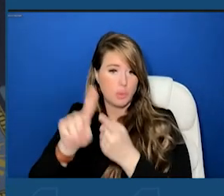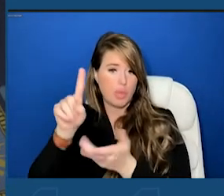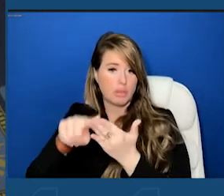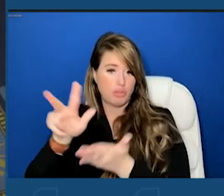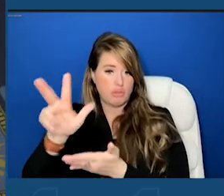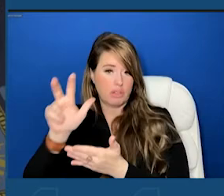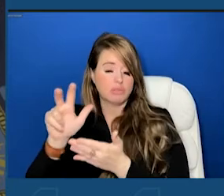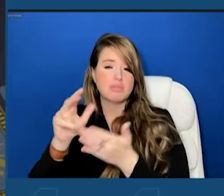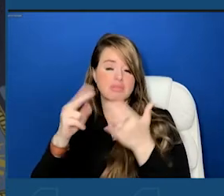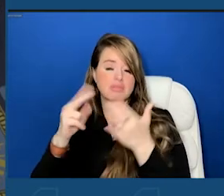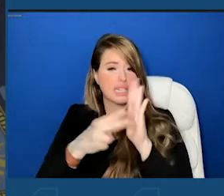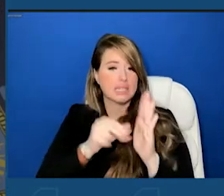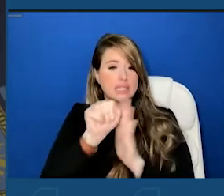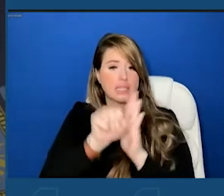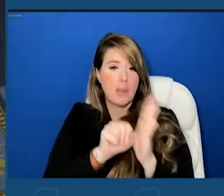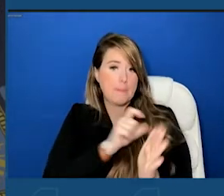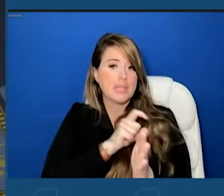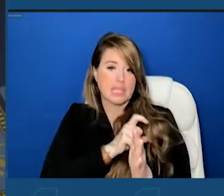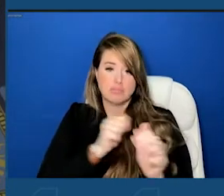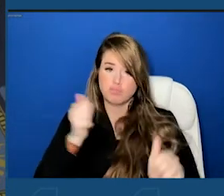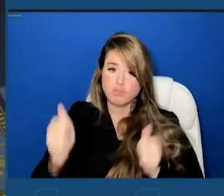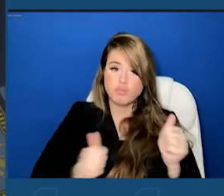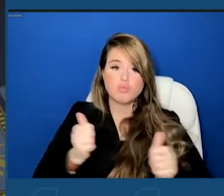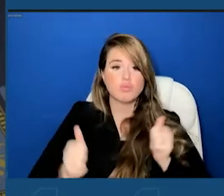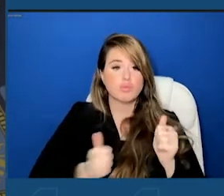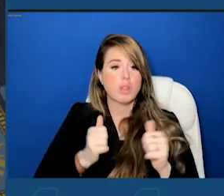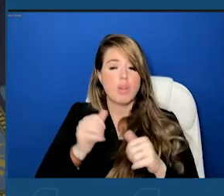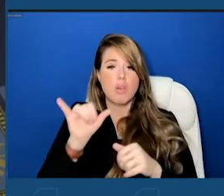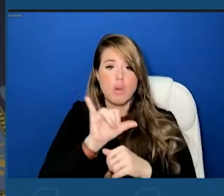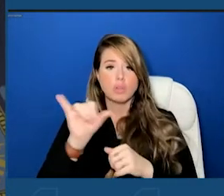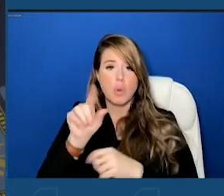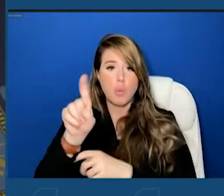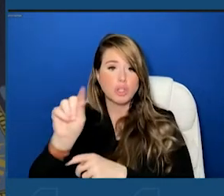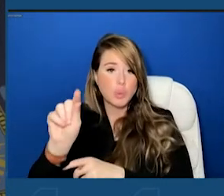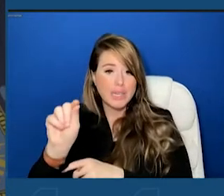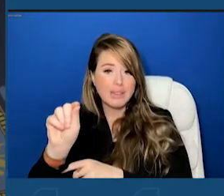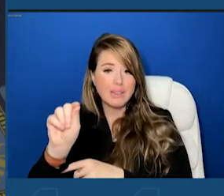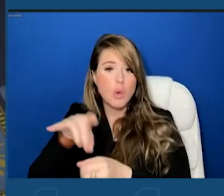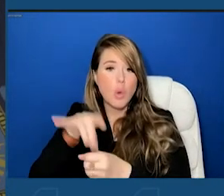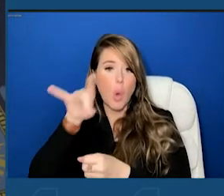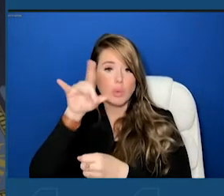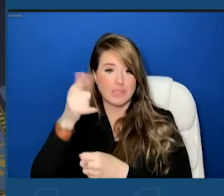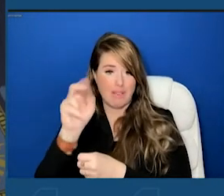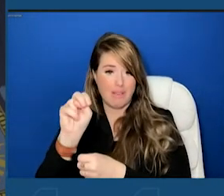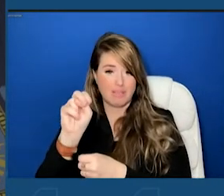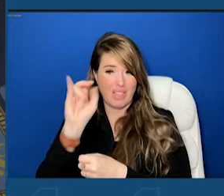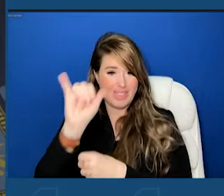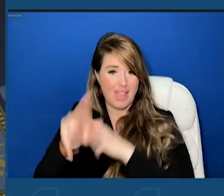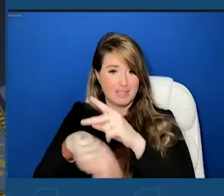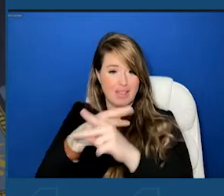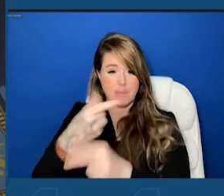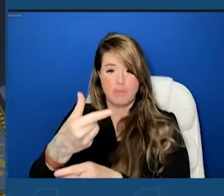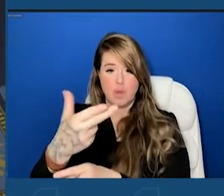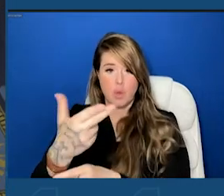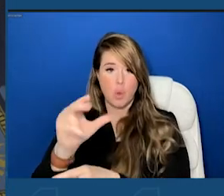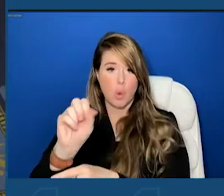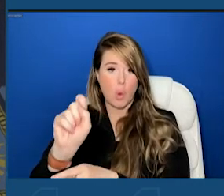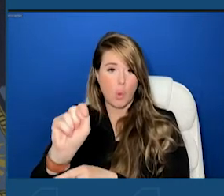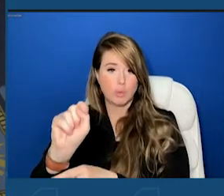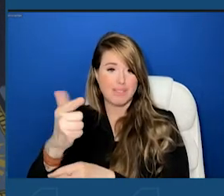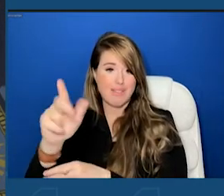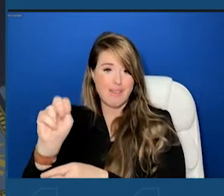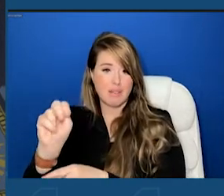state police every chance I get. They also seized 120 ghost guns. They weren't even illegal before we changed the law. 85% increase.